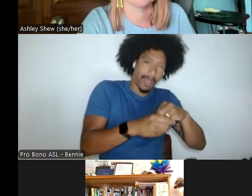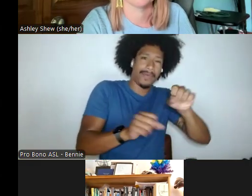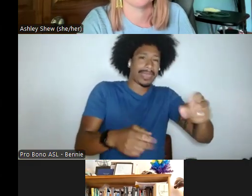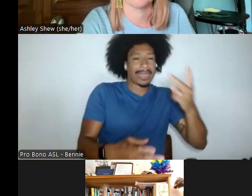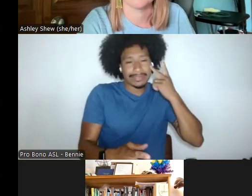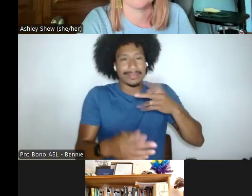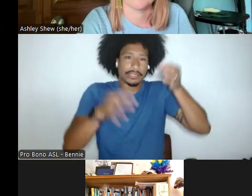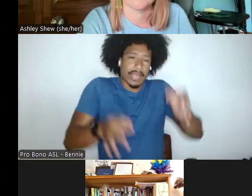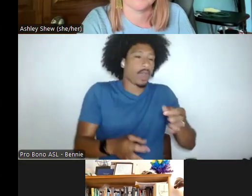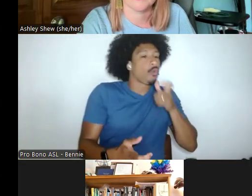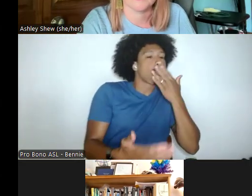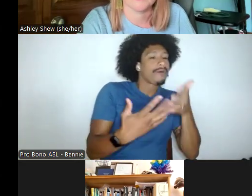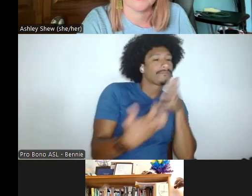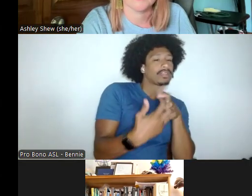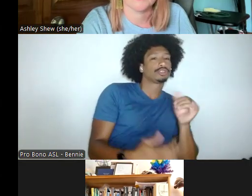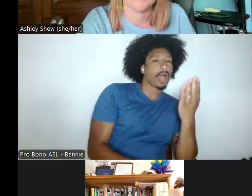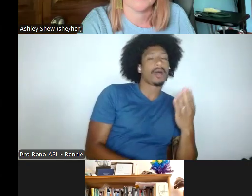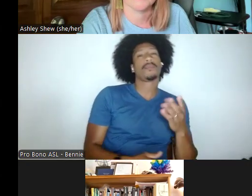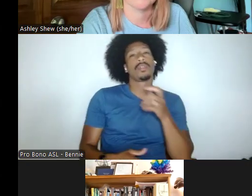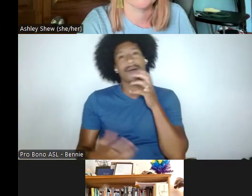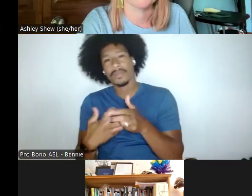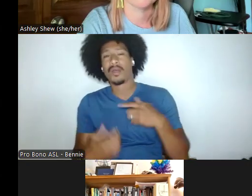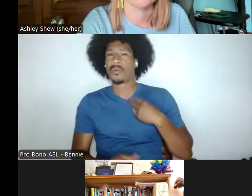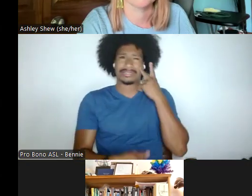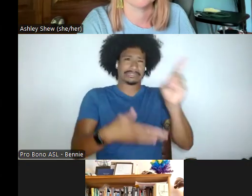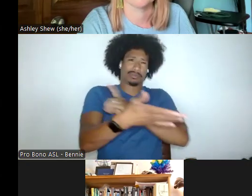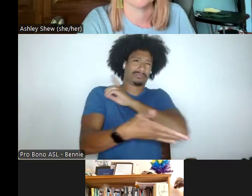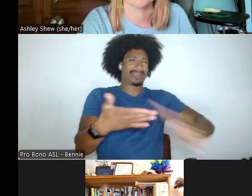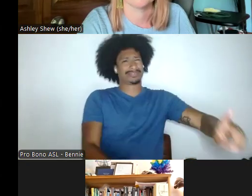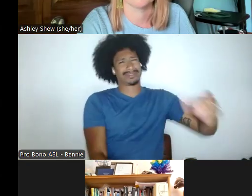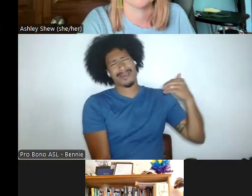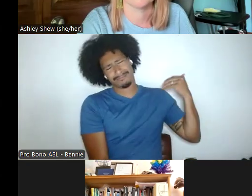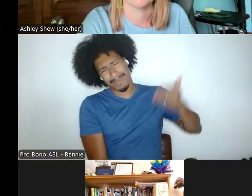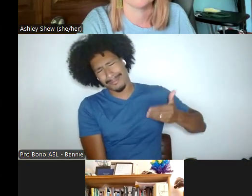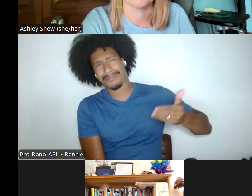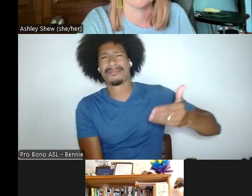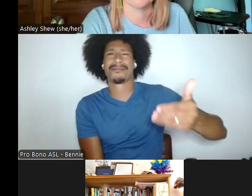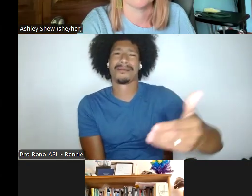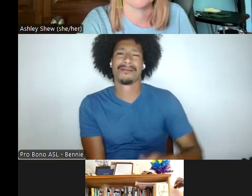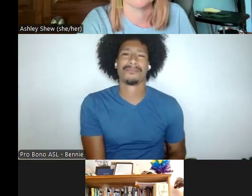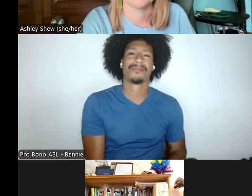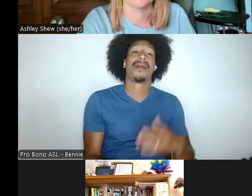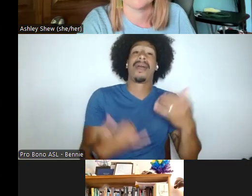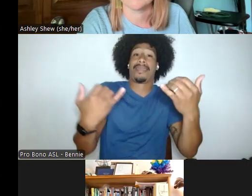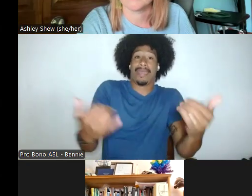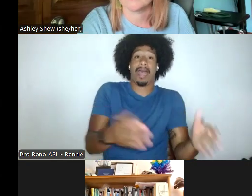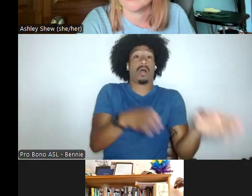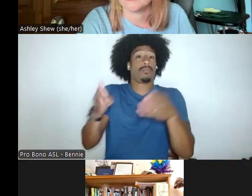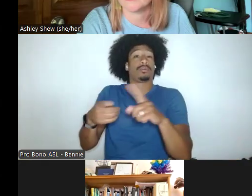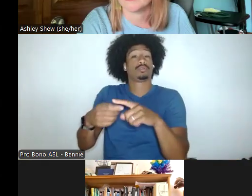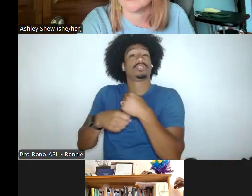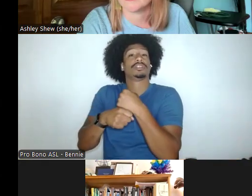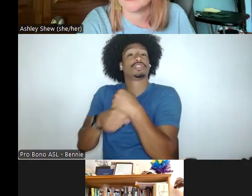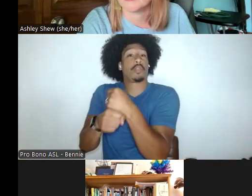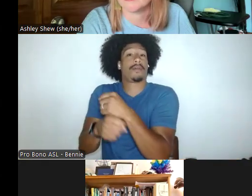fit and who's not a good fit. We've seen discrimination over and over again. With the age of generative AI, what we've seen is that